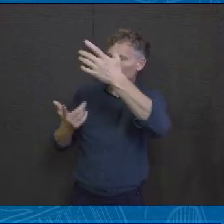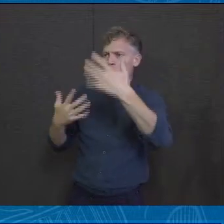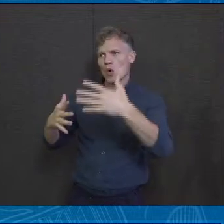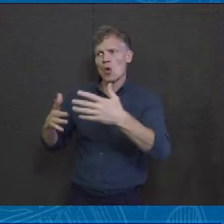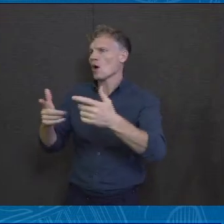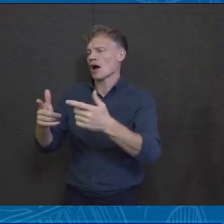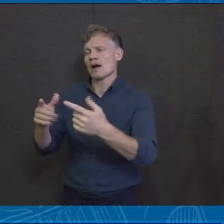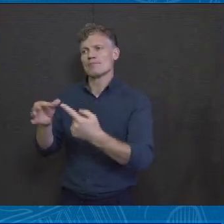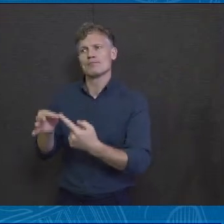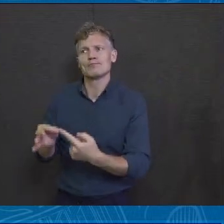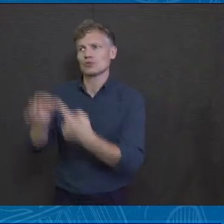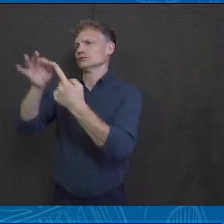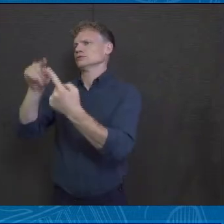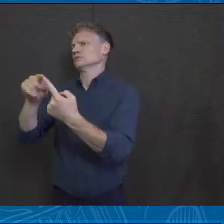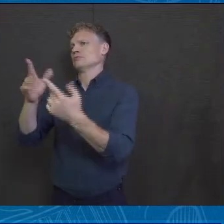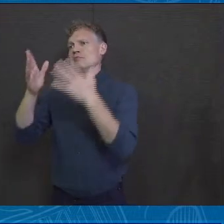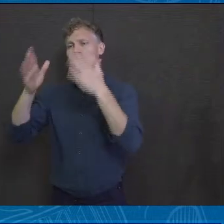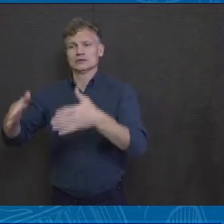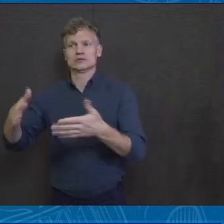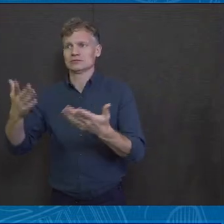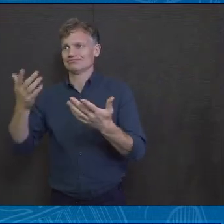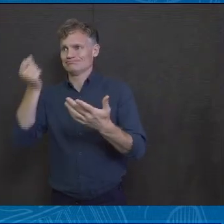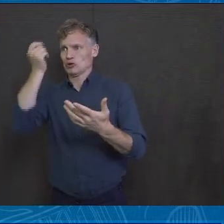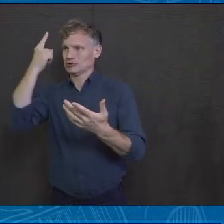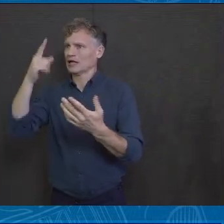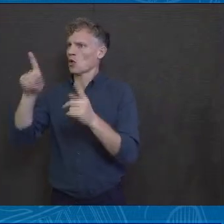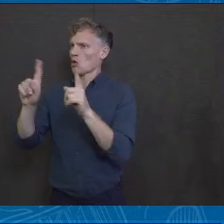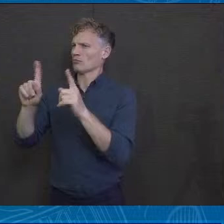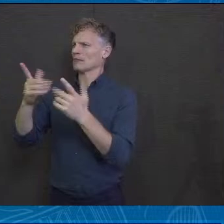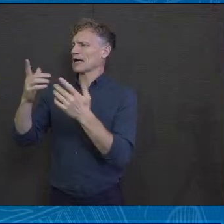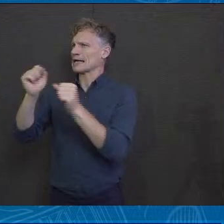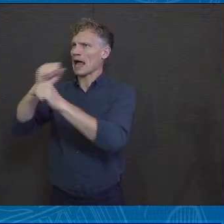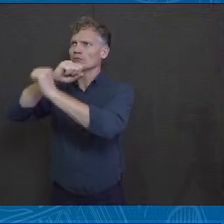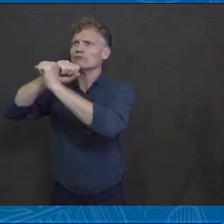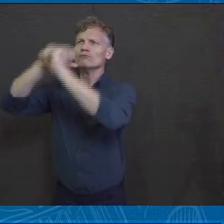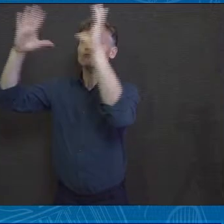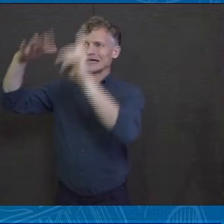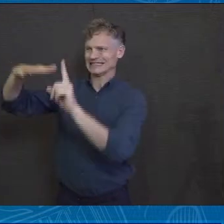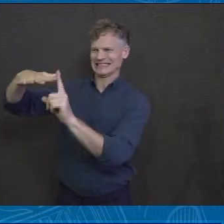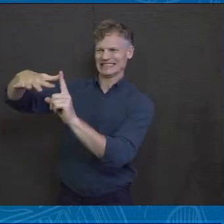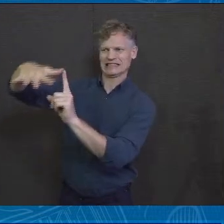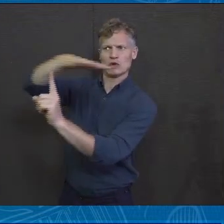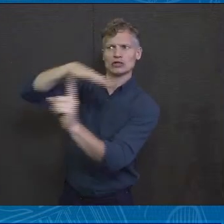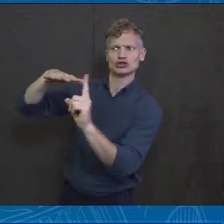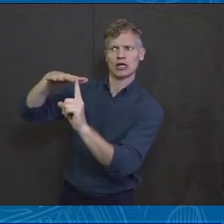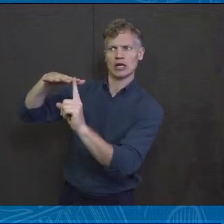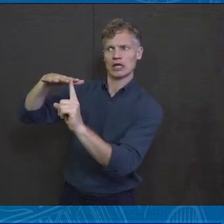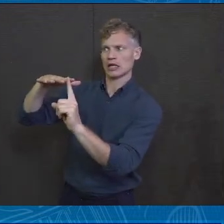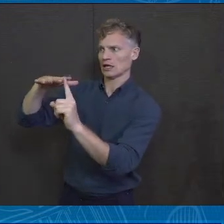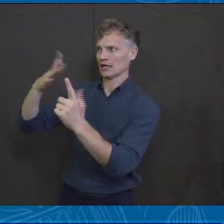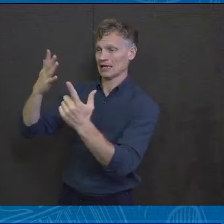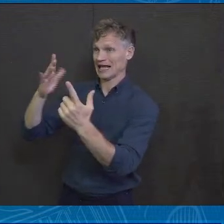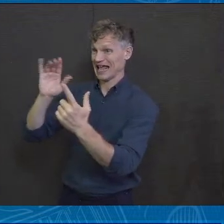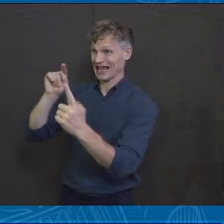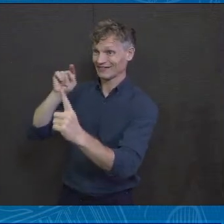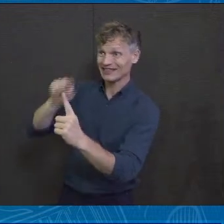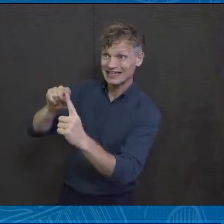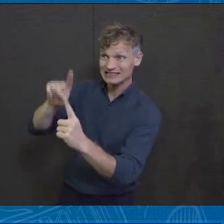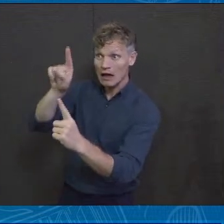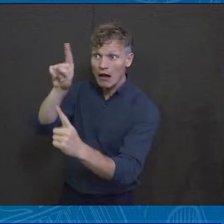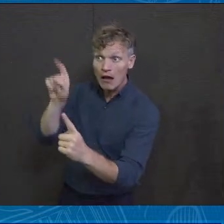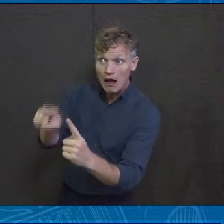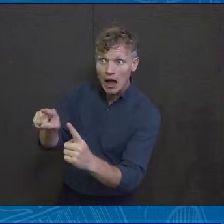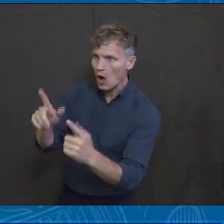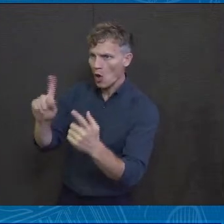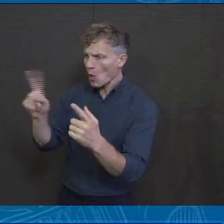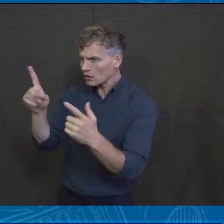important. We can know the scenario base of disaster in the future. We can project the disaster in the future, and we